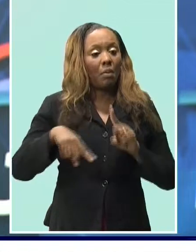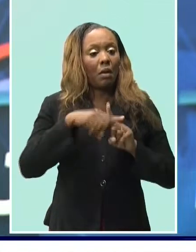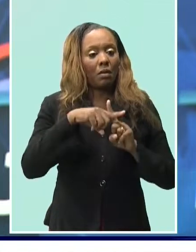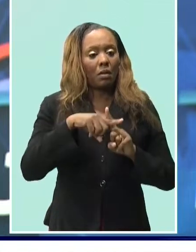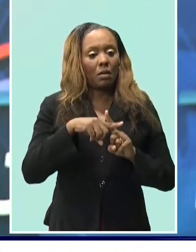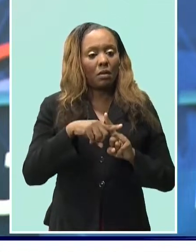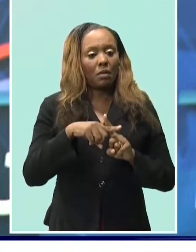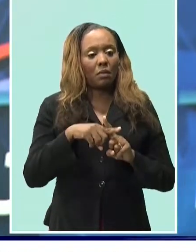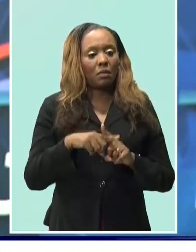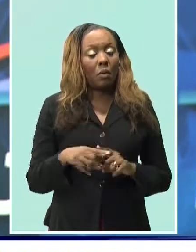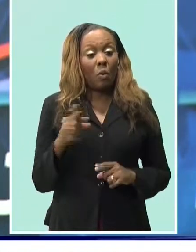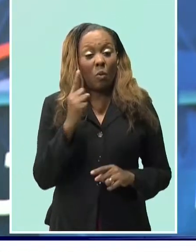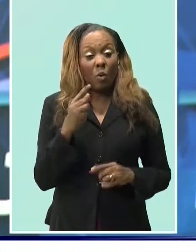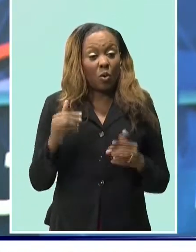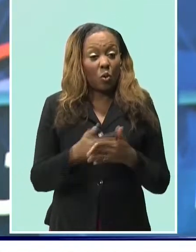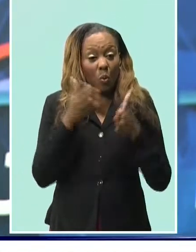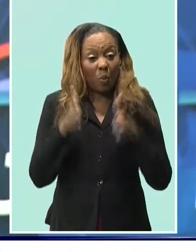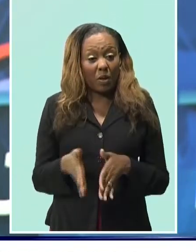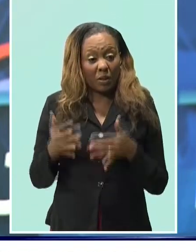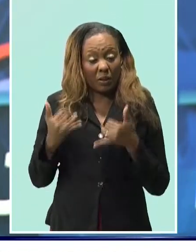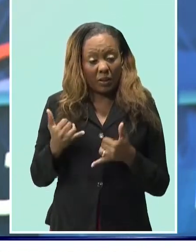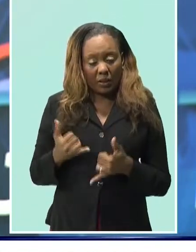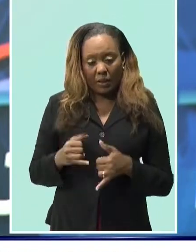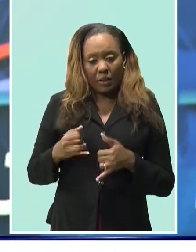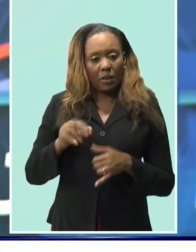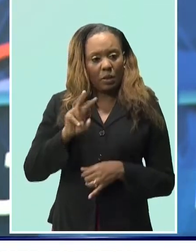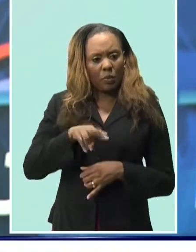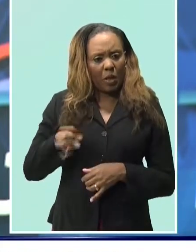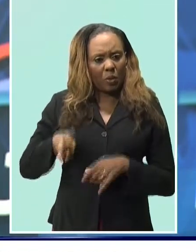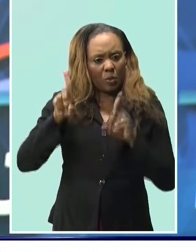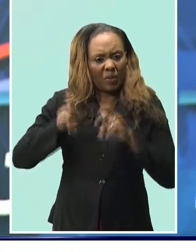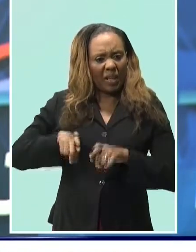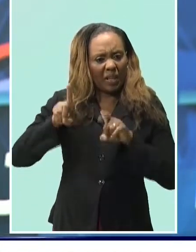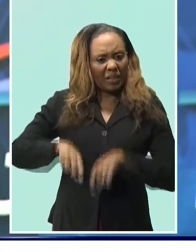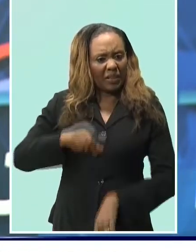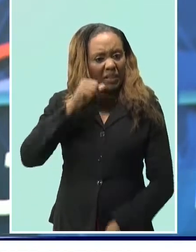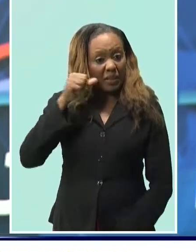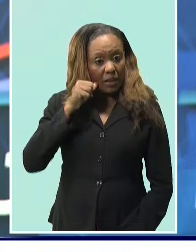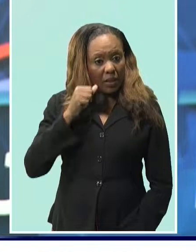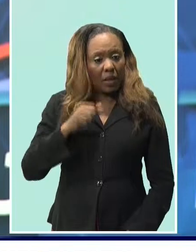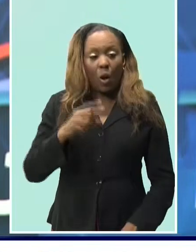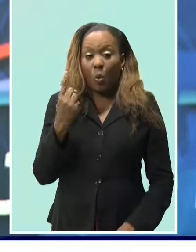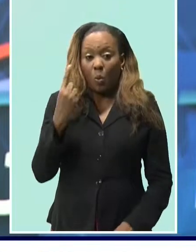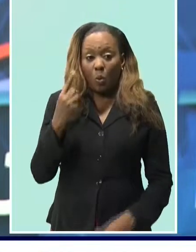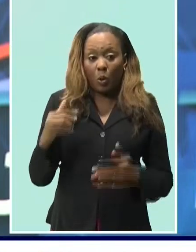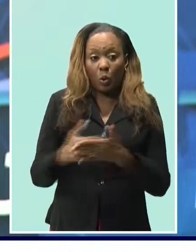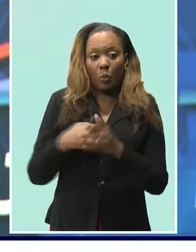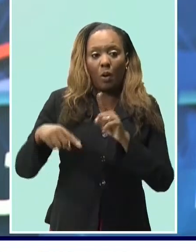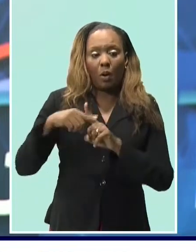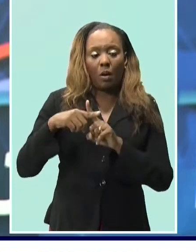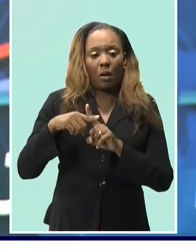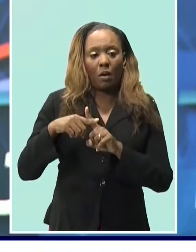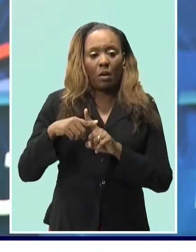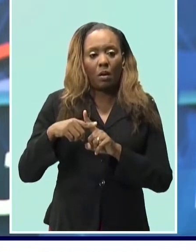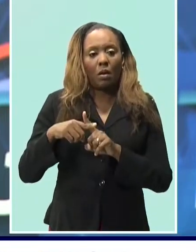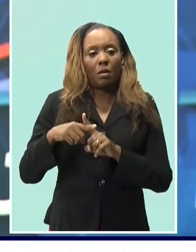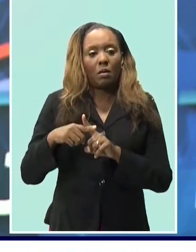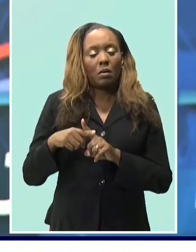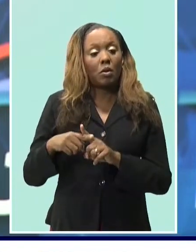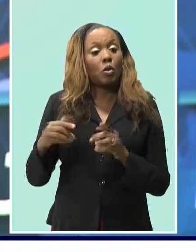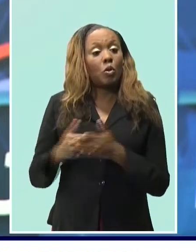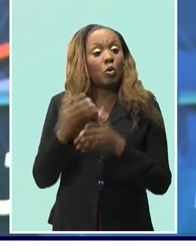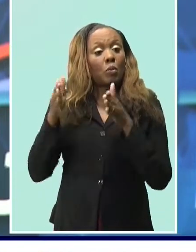with 1 new case reported today out of 22 tests yesterday. The latest patient is a 48-year-old man who came